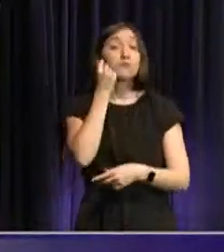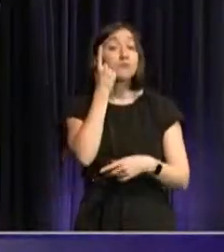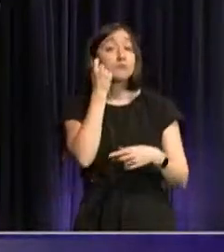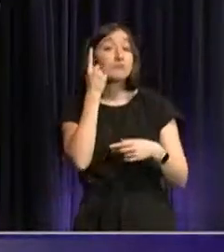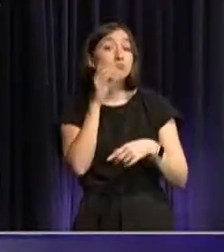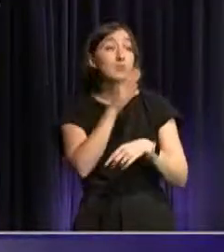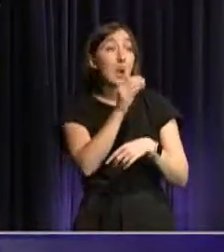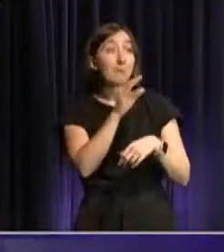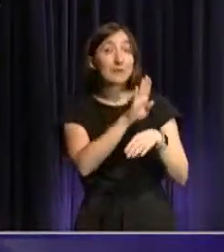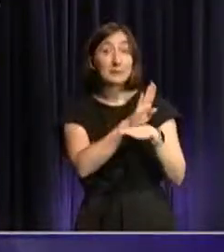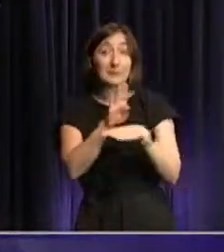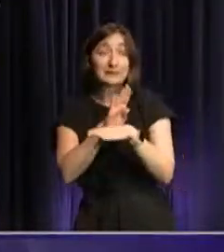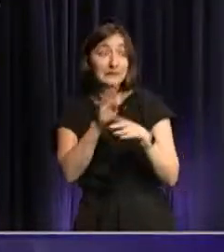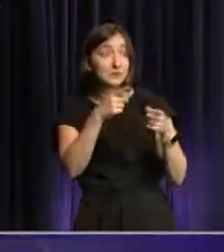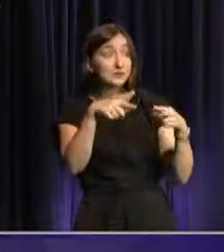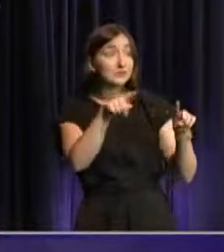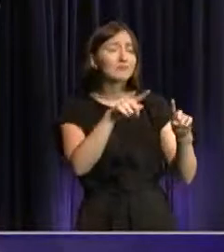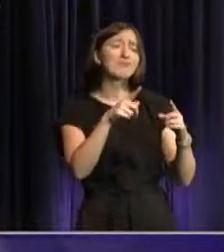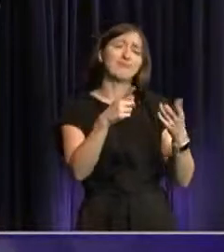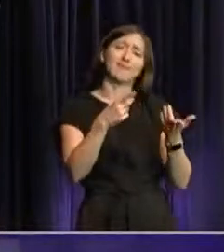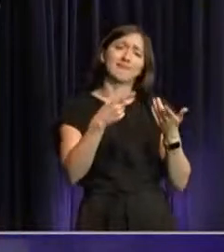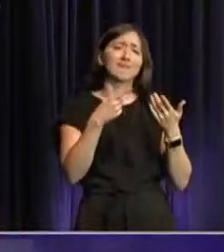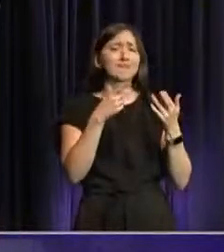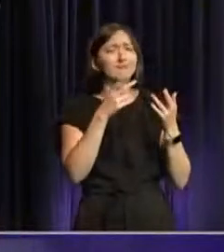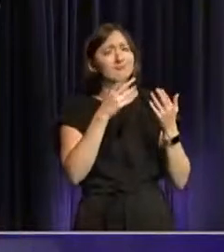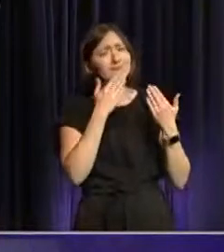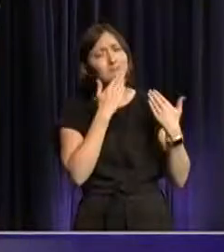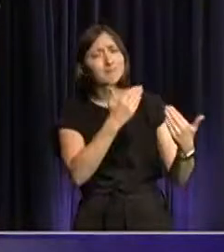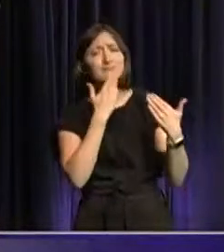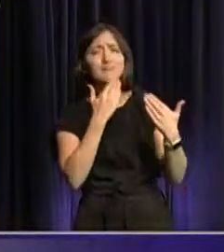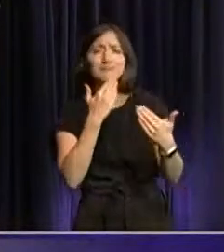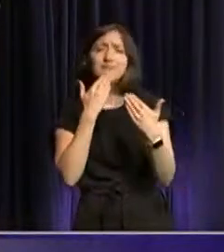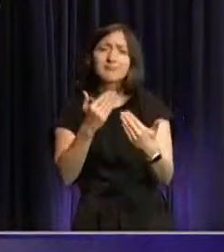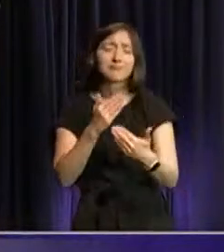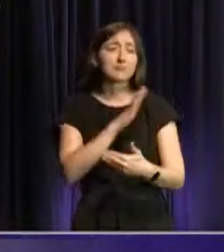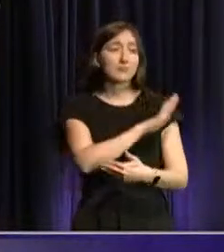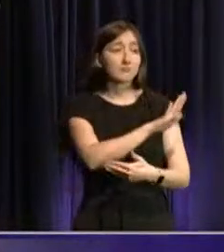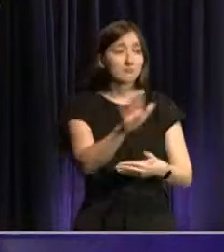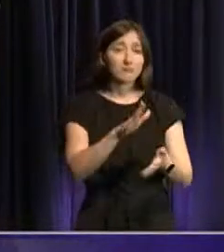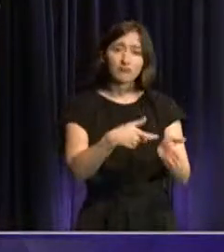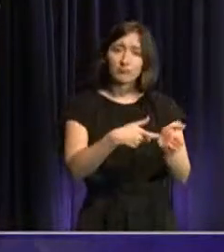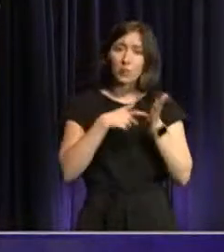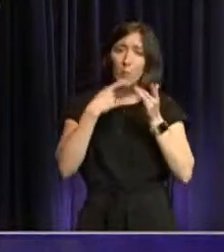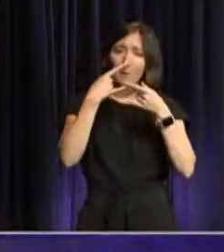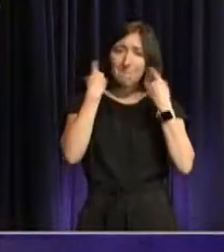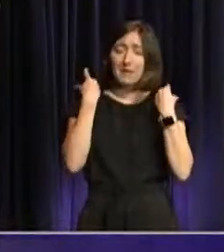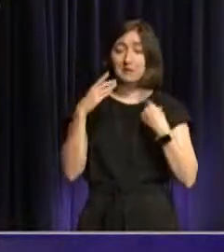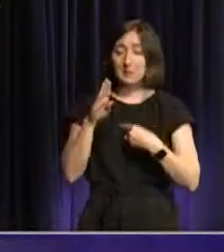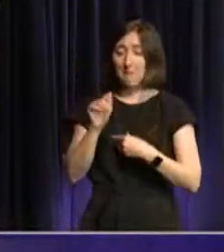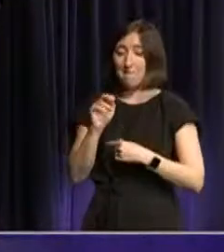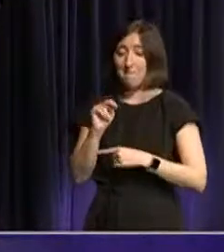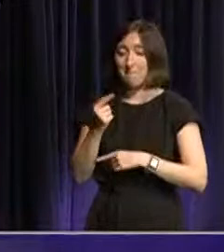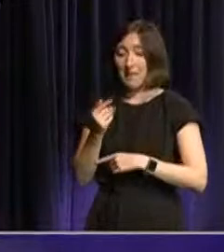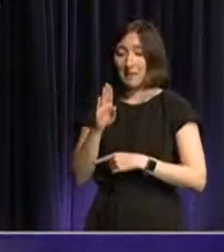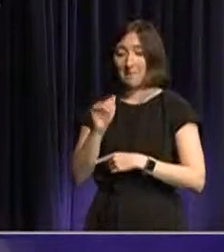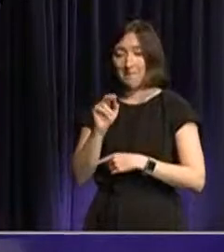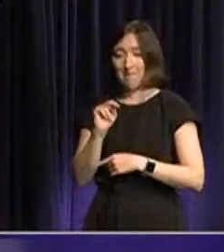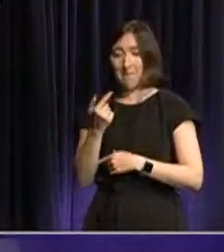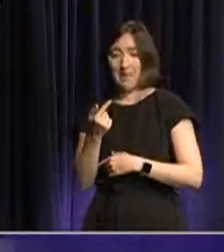stepped up in providing a safe environment, including the Bang Bang Bar and the Virgin Plant Company